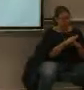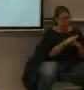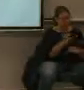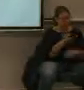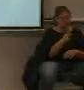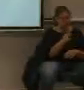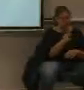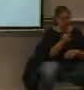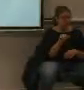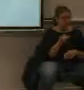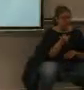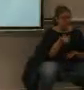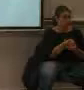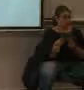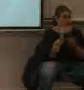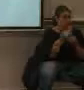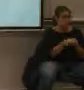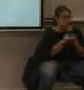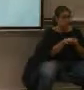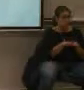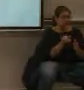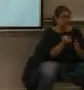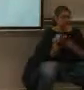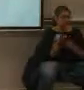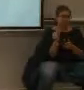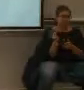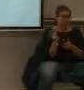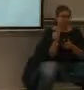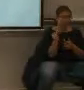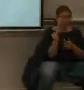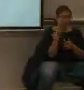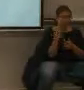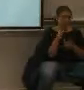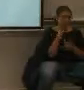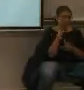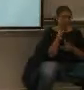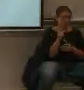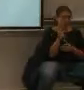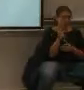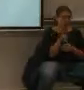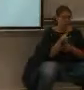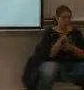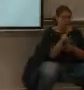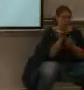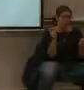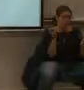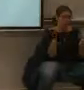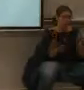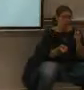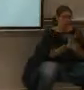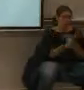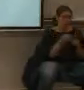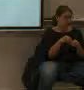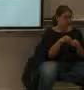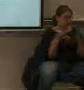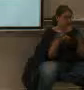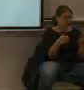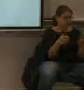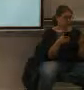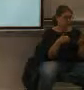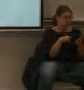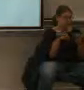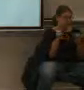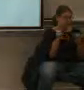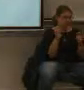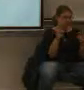middle of the ocean for that matter. That's another sort of global change in the way we've